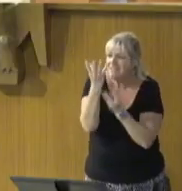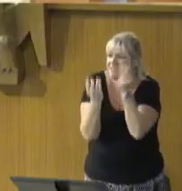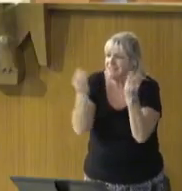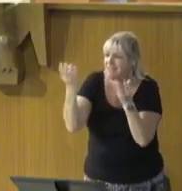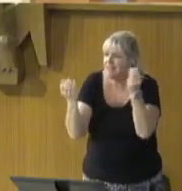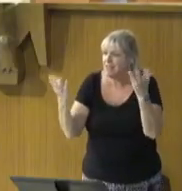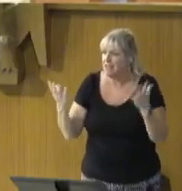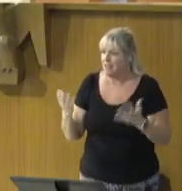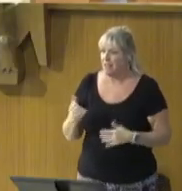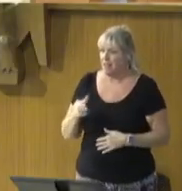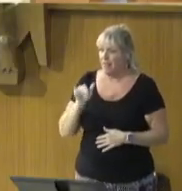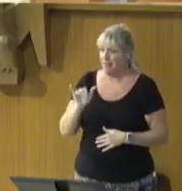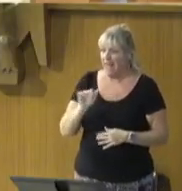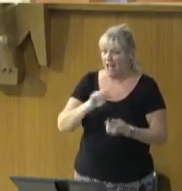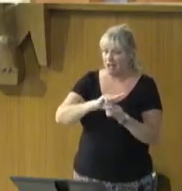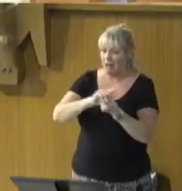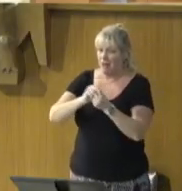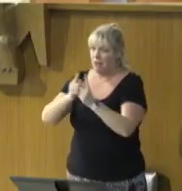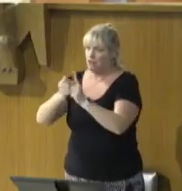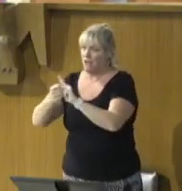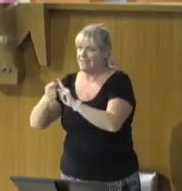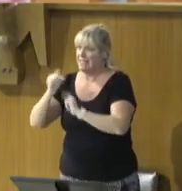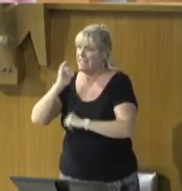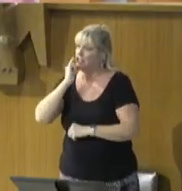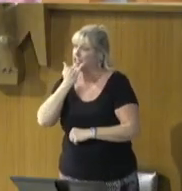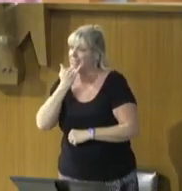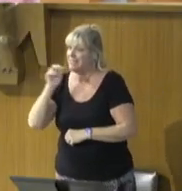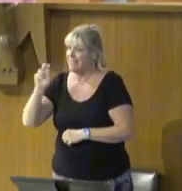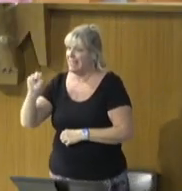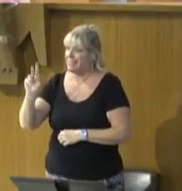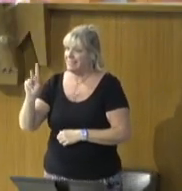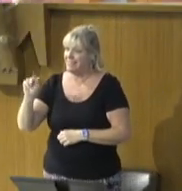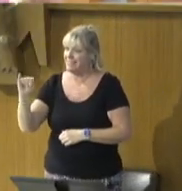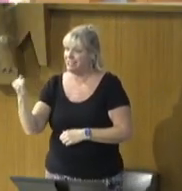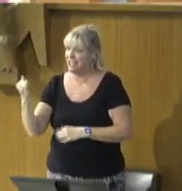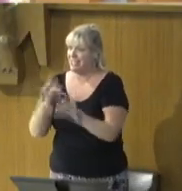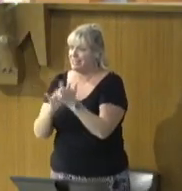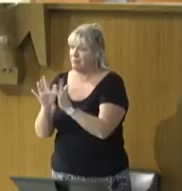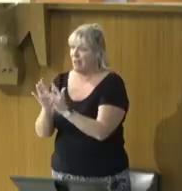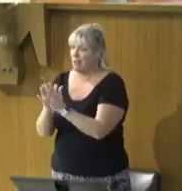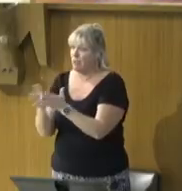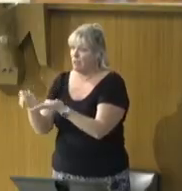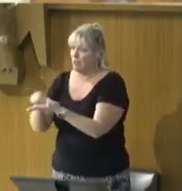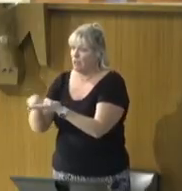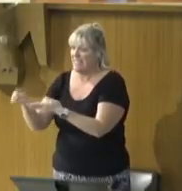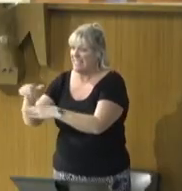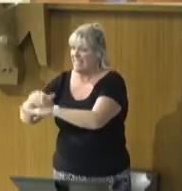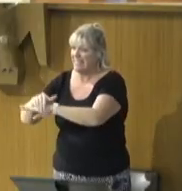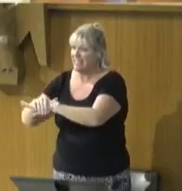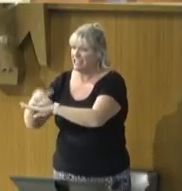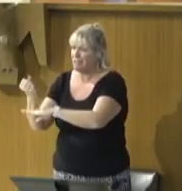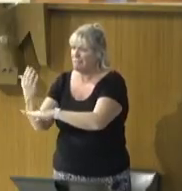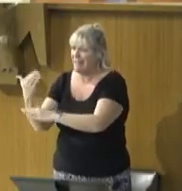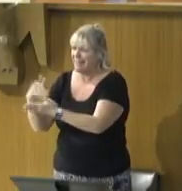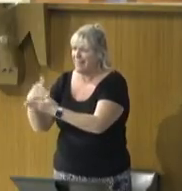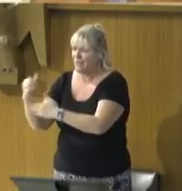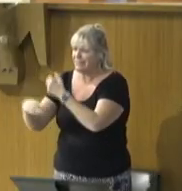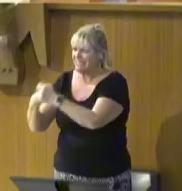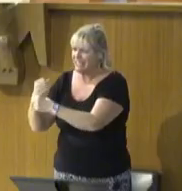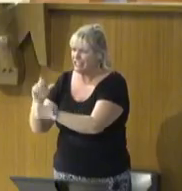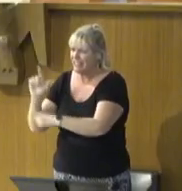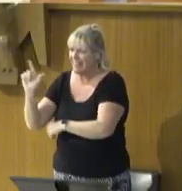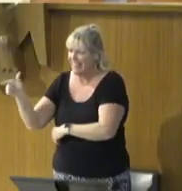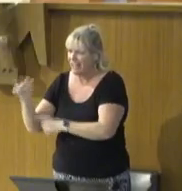mistranslation until the King James Bible was written down in English thousands of years later.